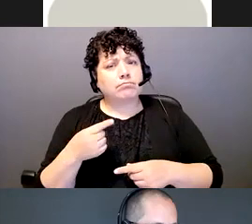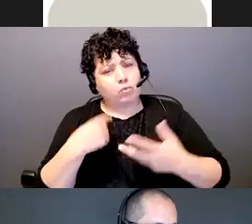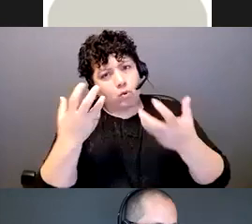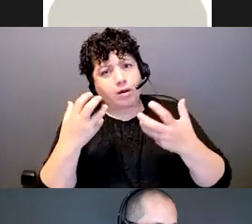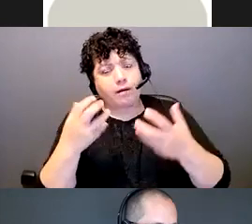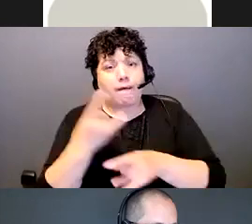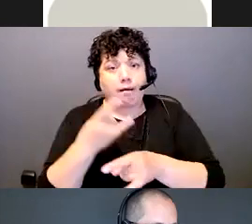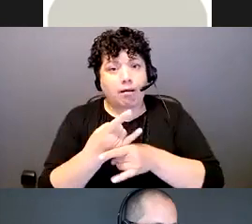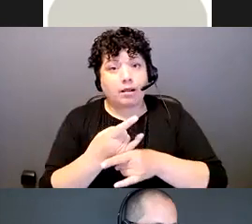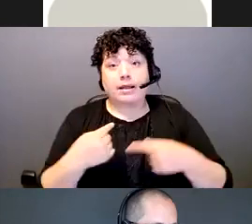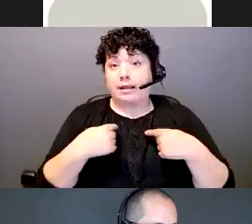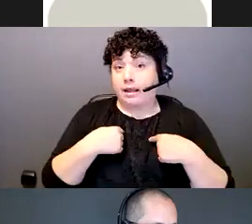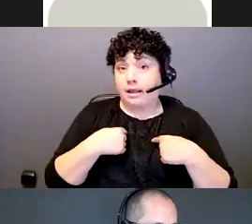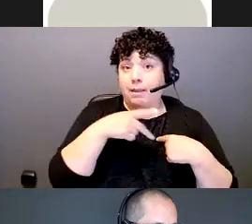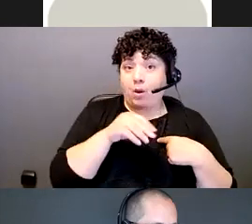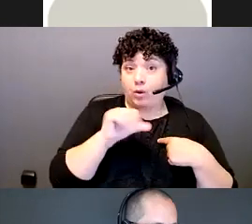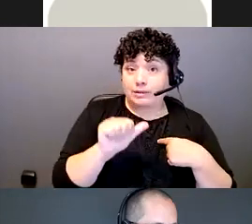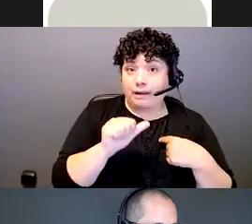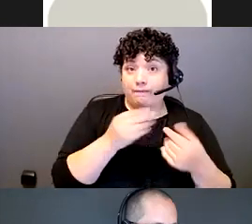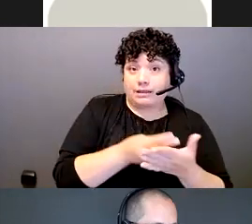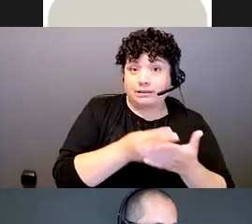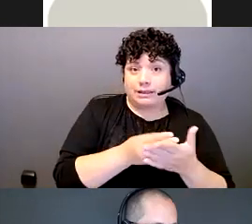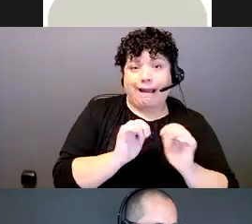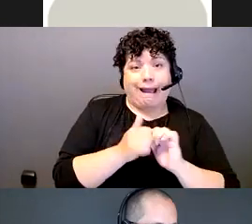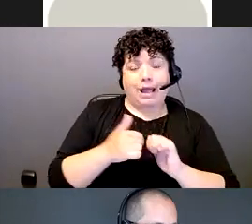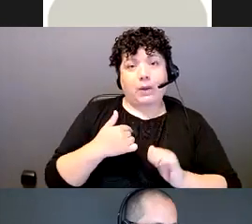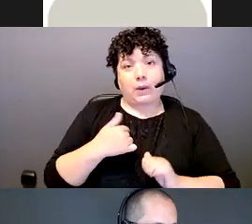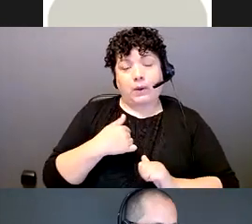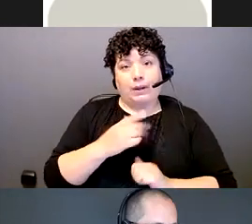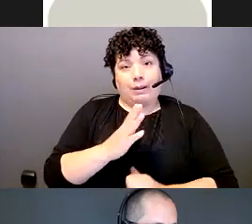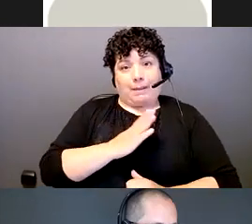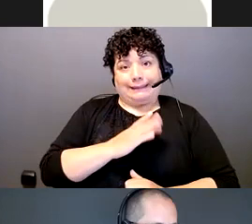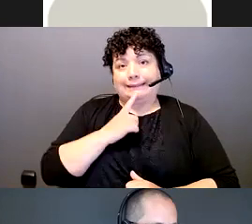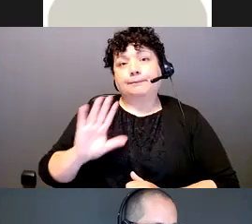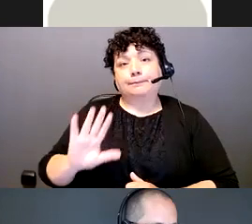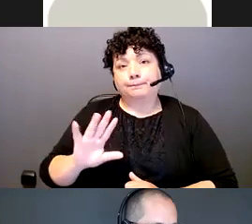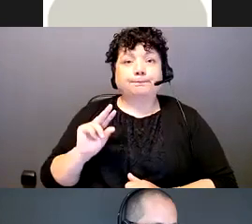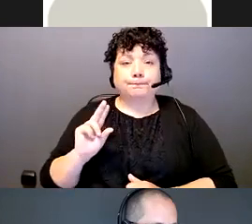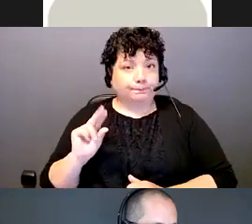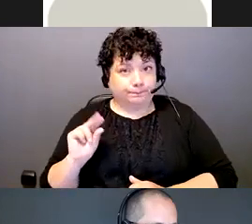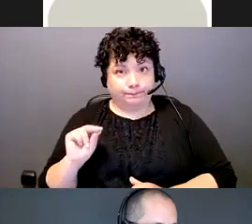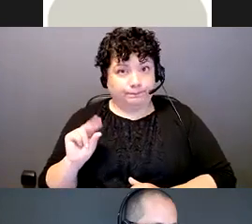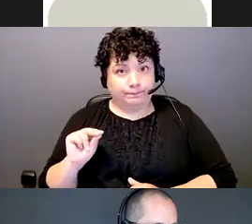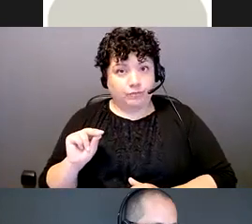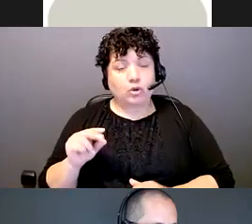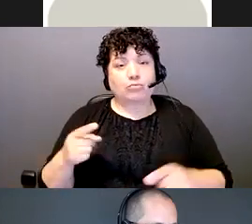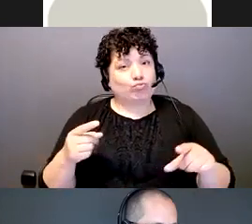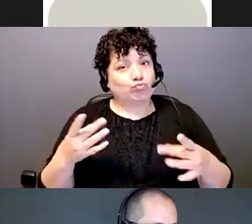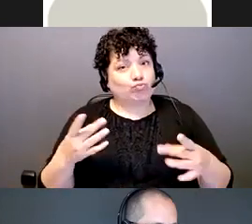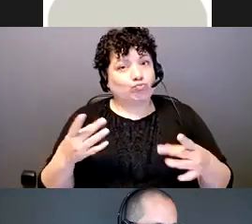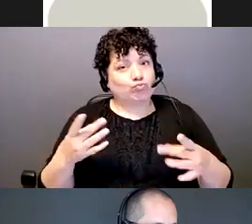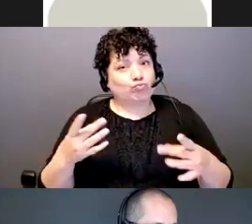finances? How do you politely decline? That's a really hard one. And sometimes I say to family